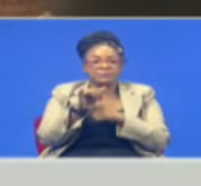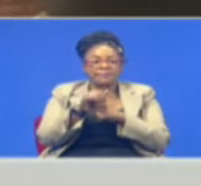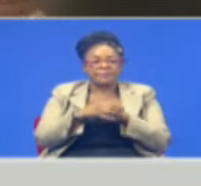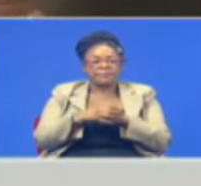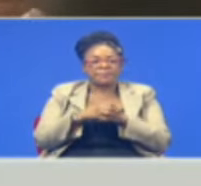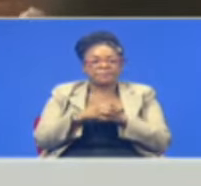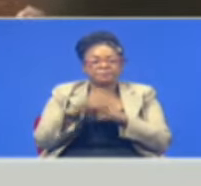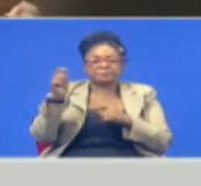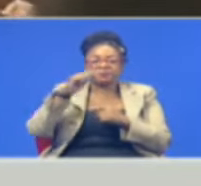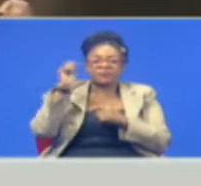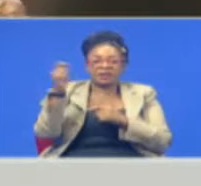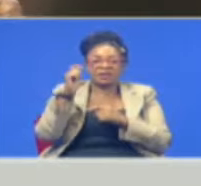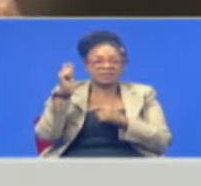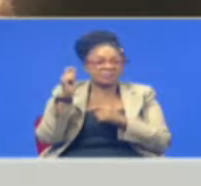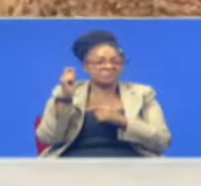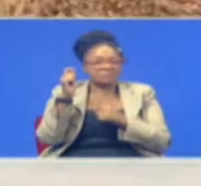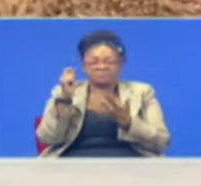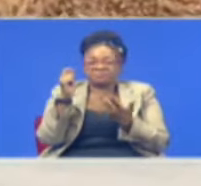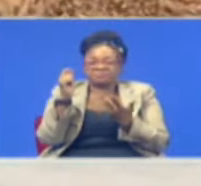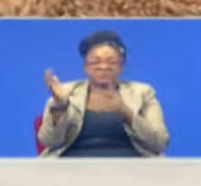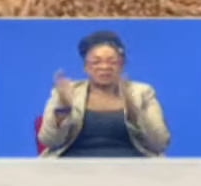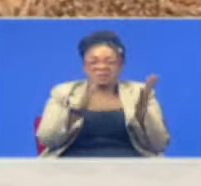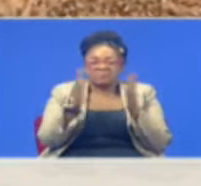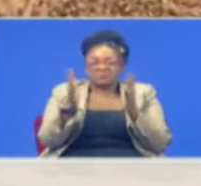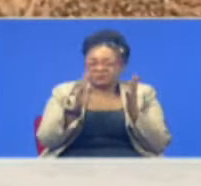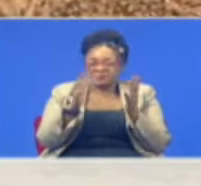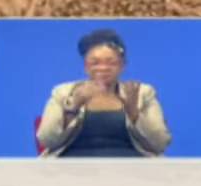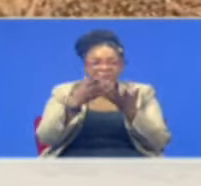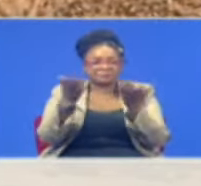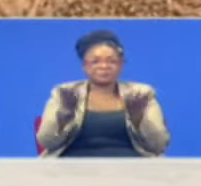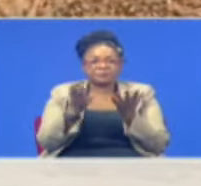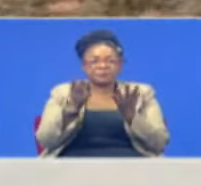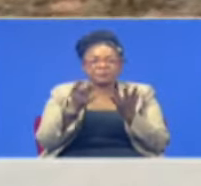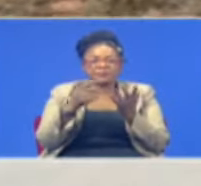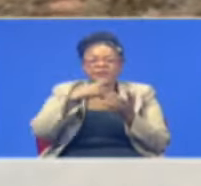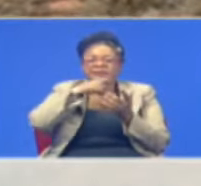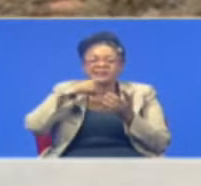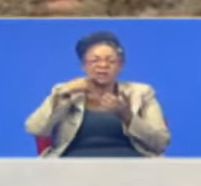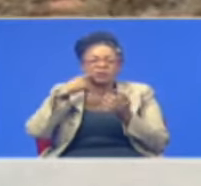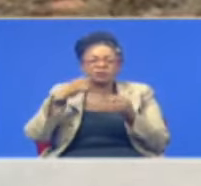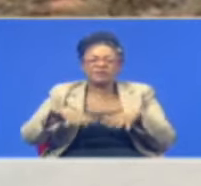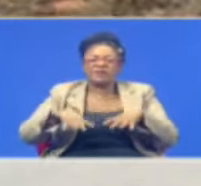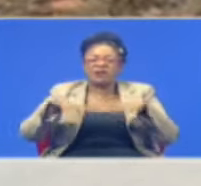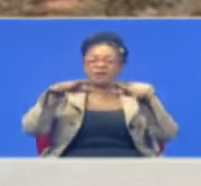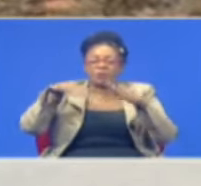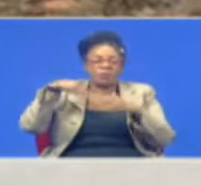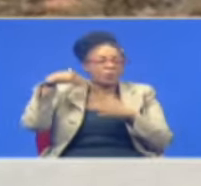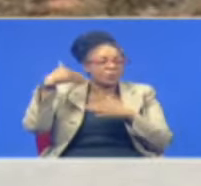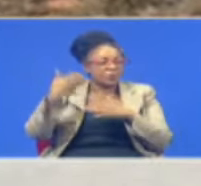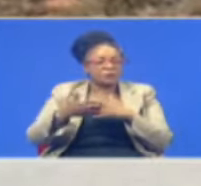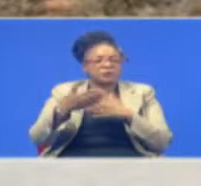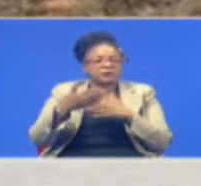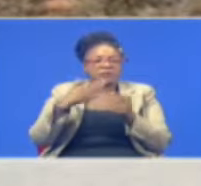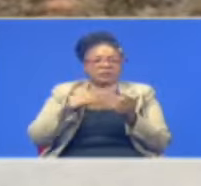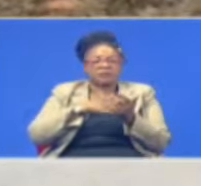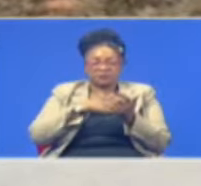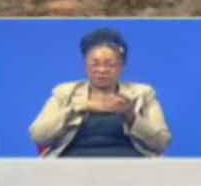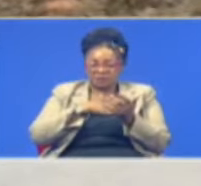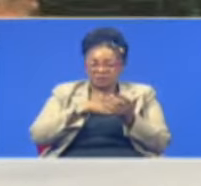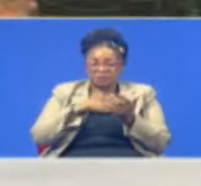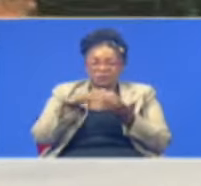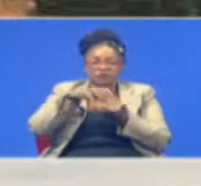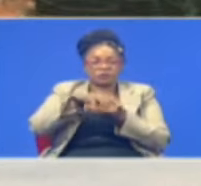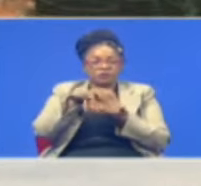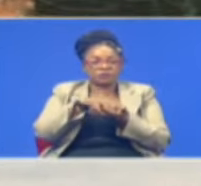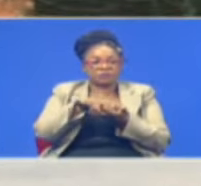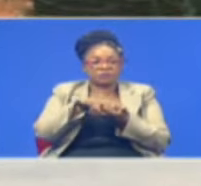Kenya is no stranger to climate extremes. Floods and droughts are almost a permanent fixture in the calendar. But 2020 was